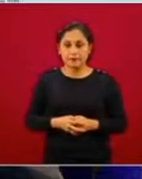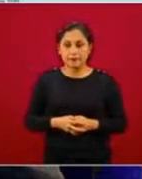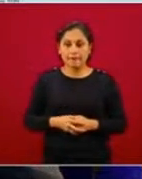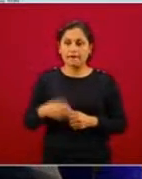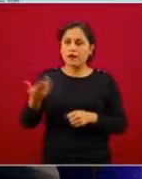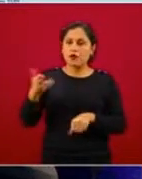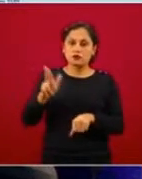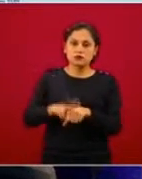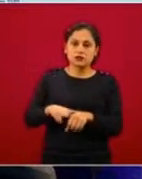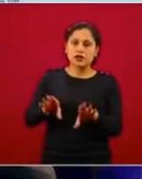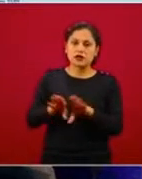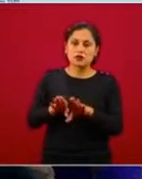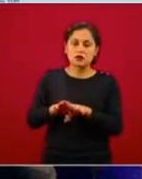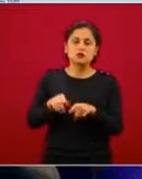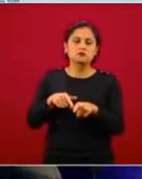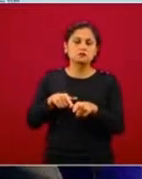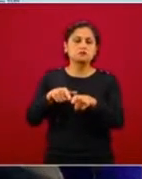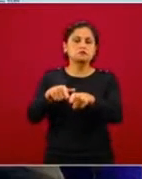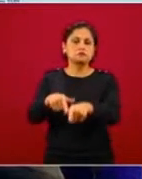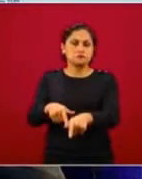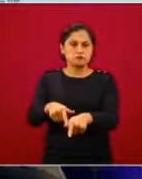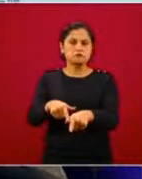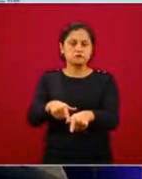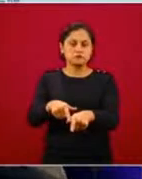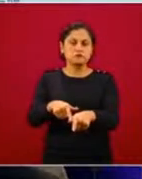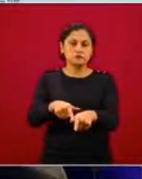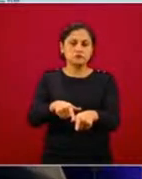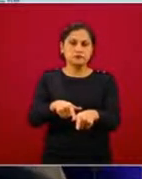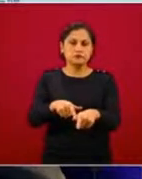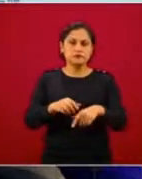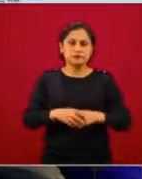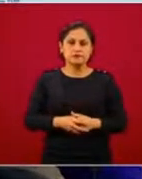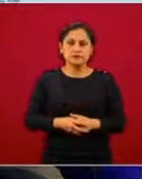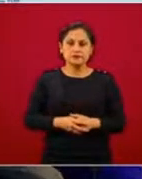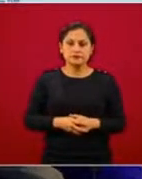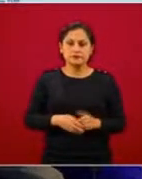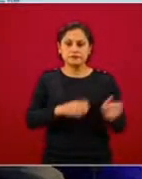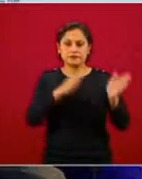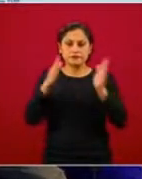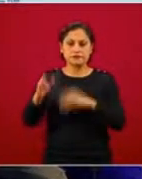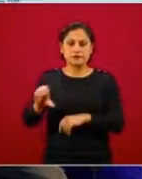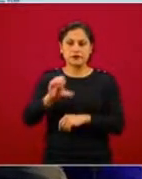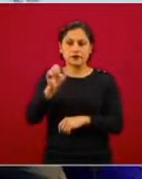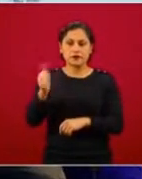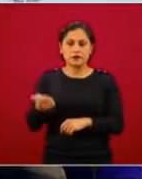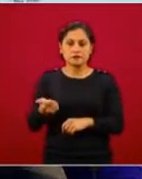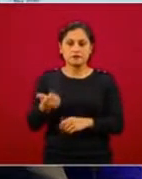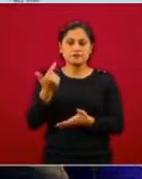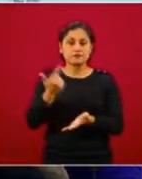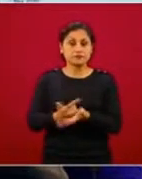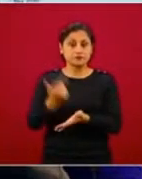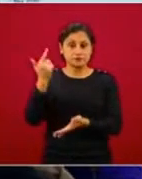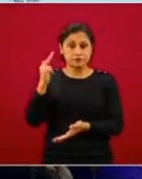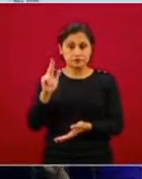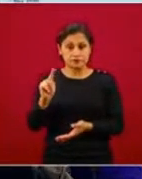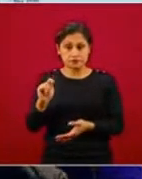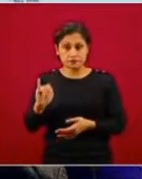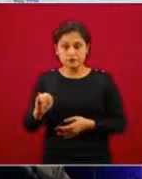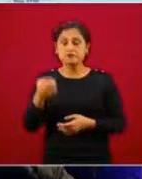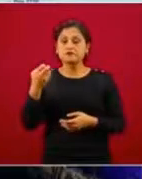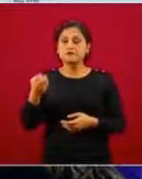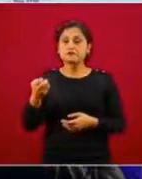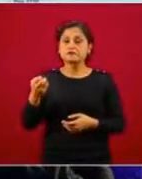Here we see hospitalization in Cuernavaca. There's still a lot of demand for hospital beds. And here's